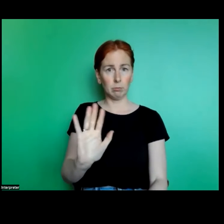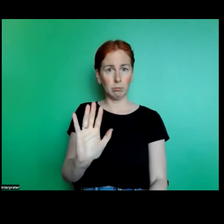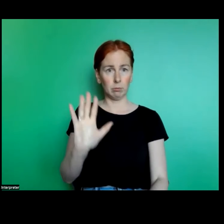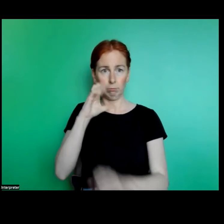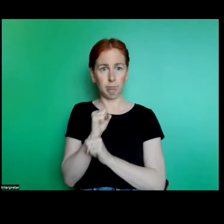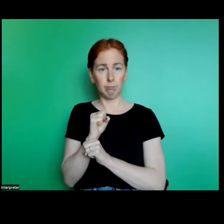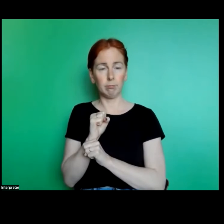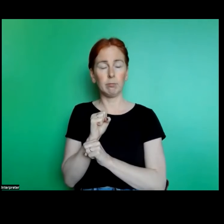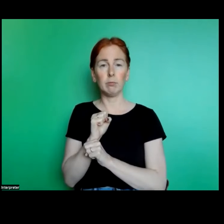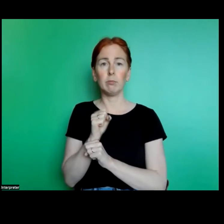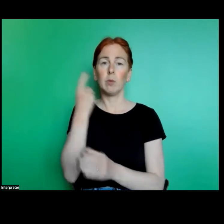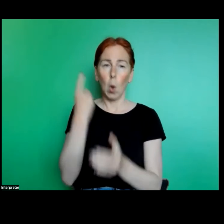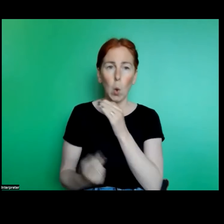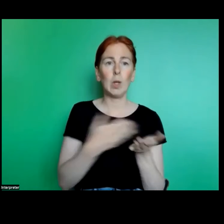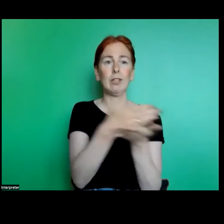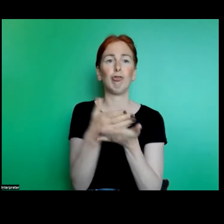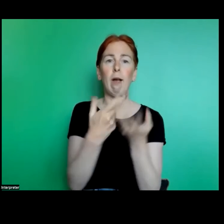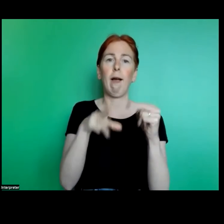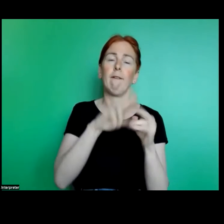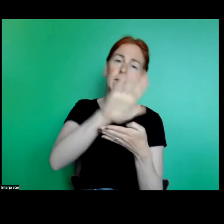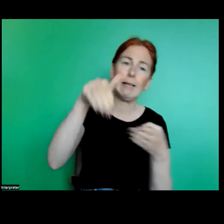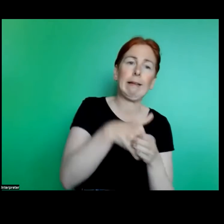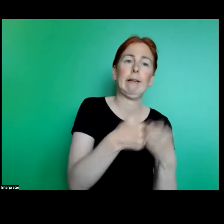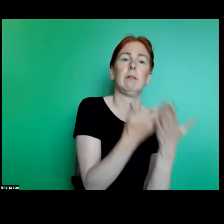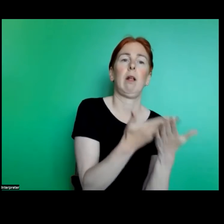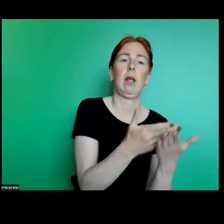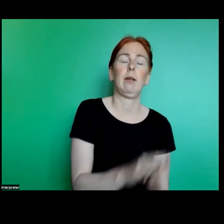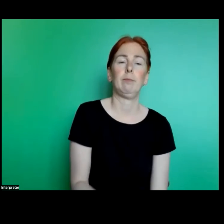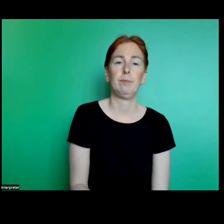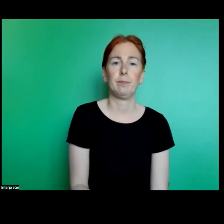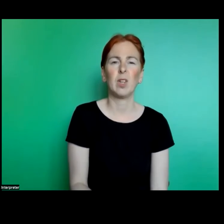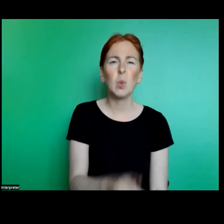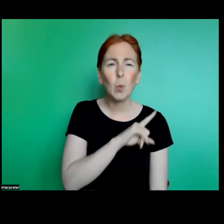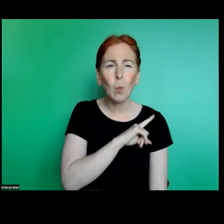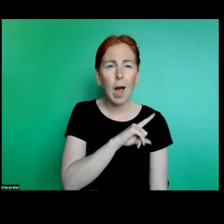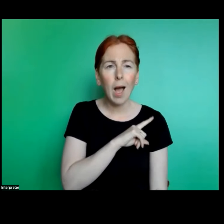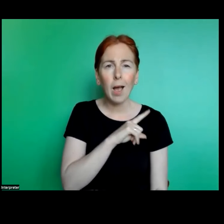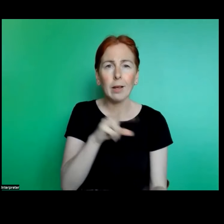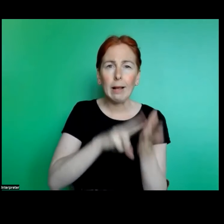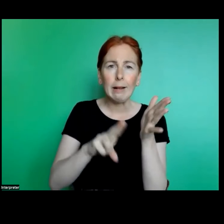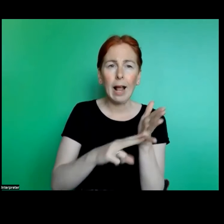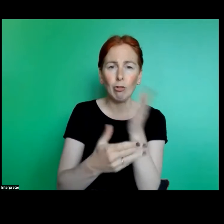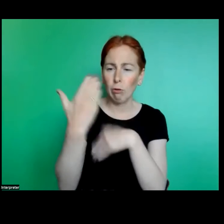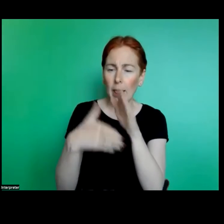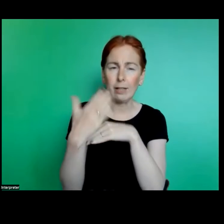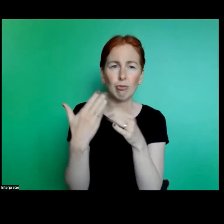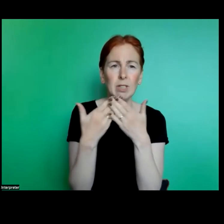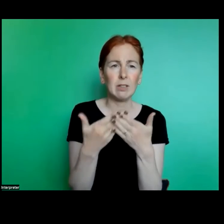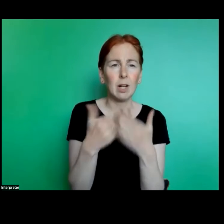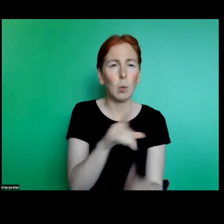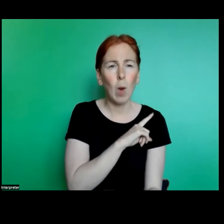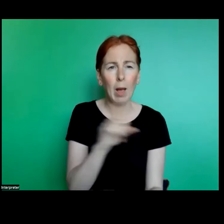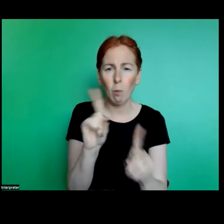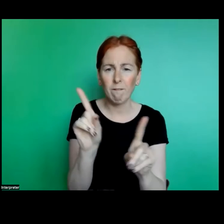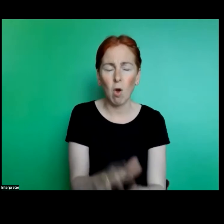So why do we want to do natural history studies? Well, the first and most basic reason is simply to understand more about the condition. So